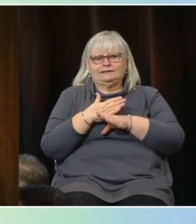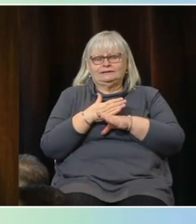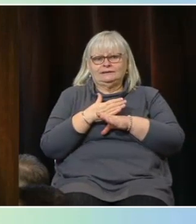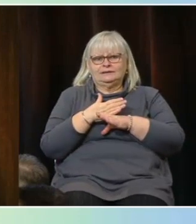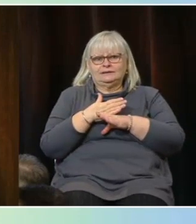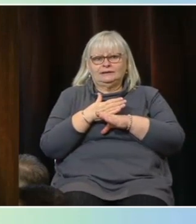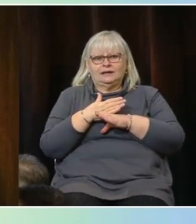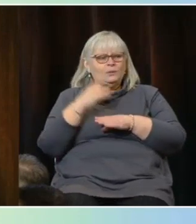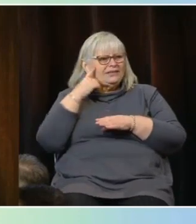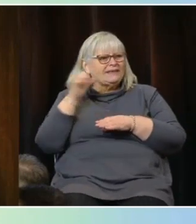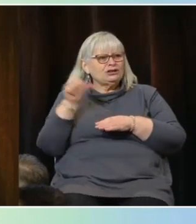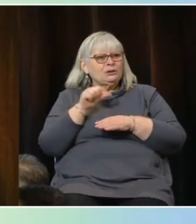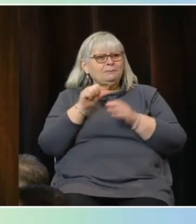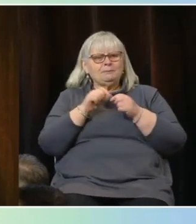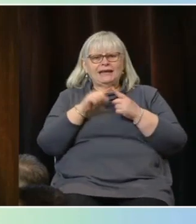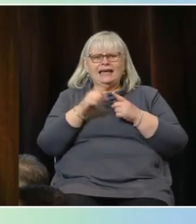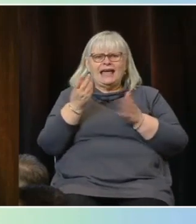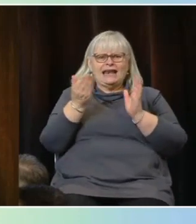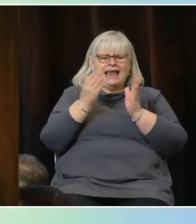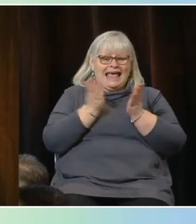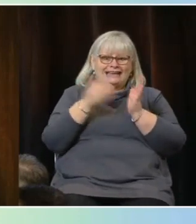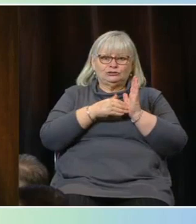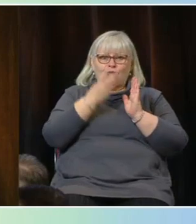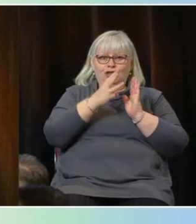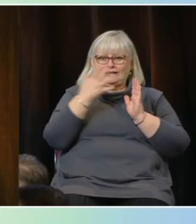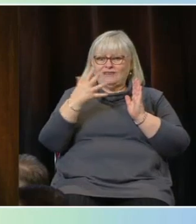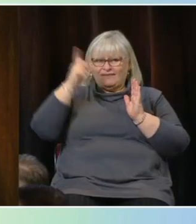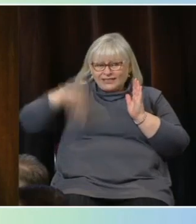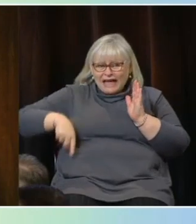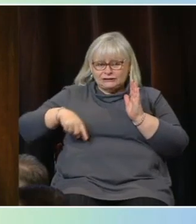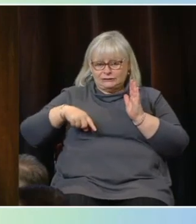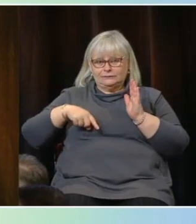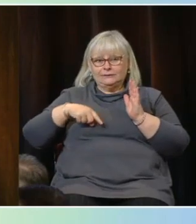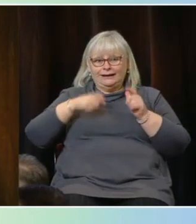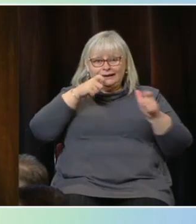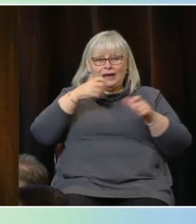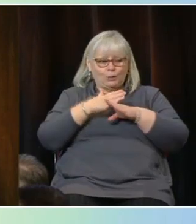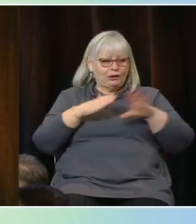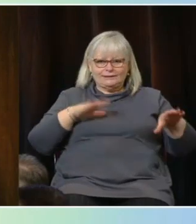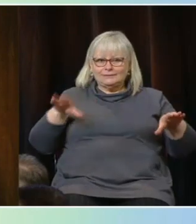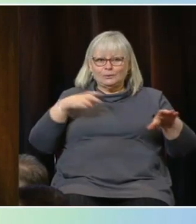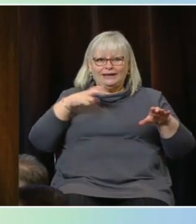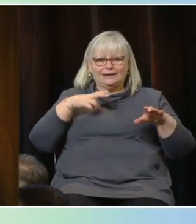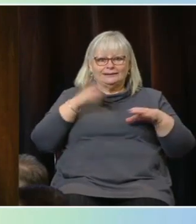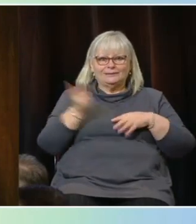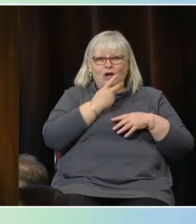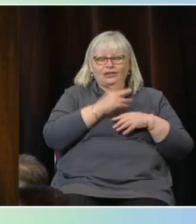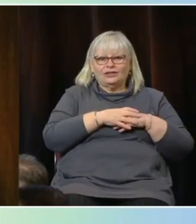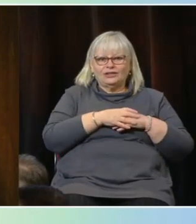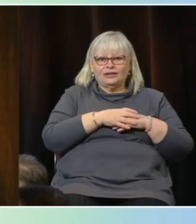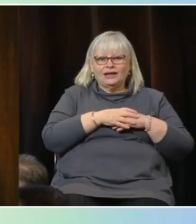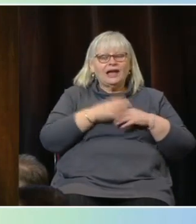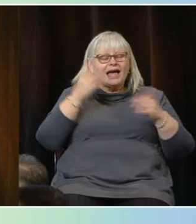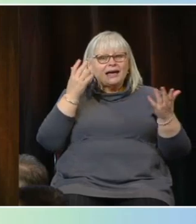an additional 35 000 direct care workers will be needed annually for early learning and Care a sequia